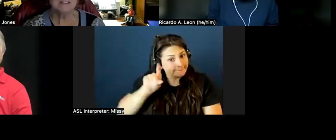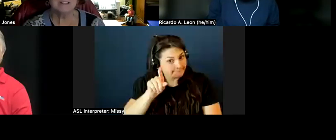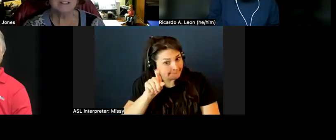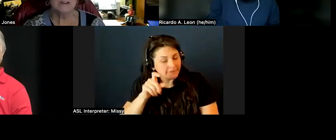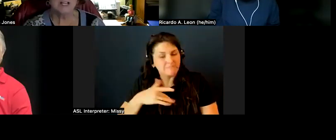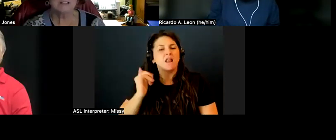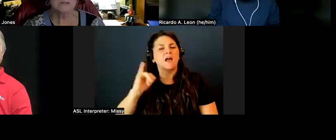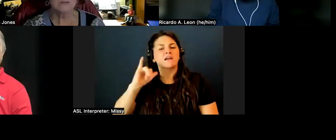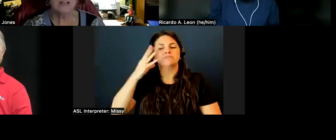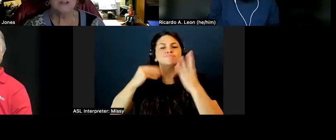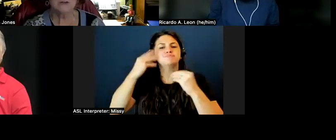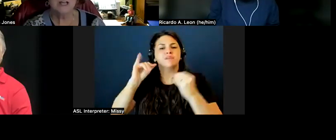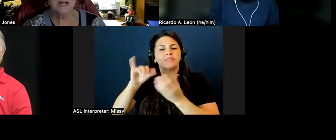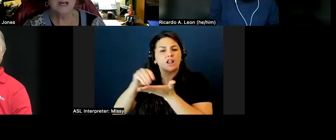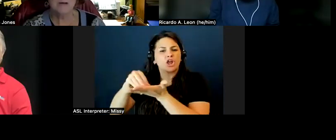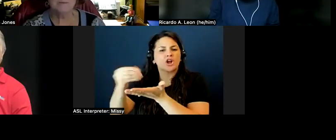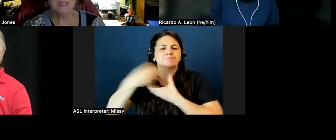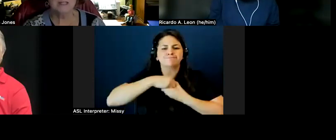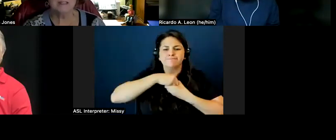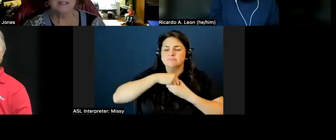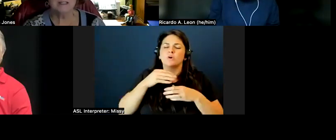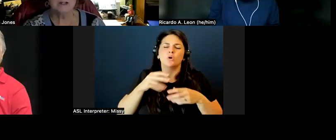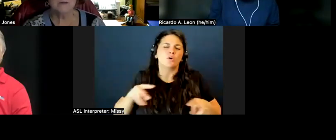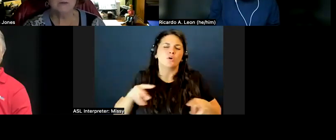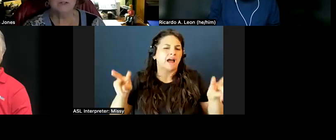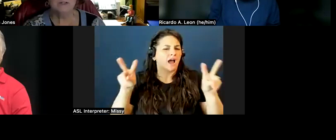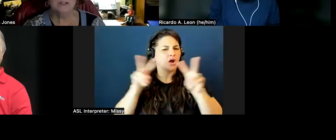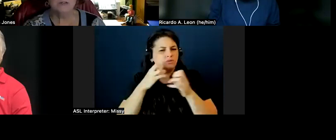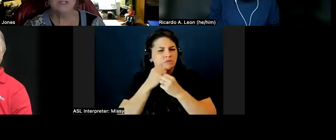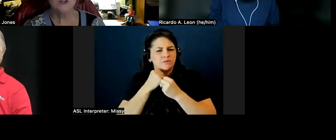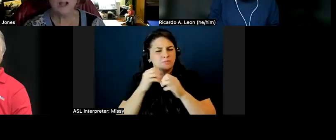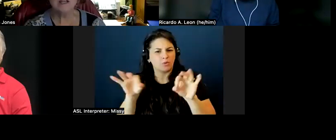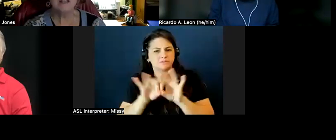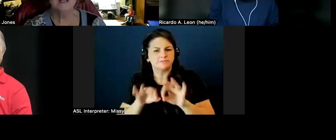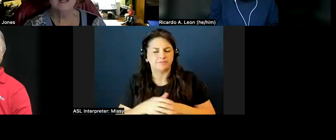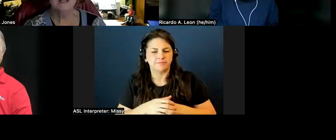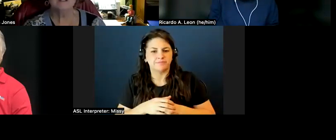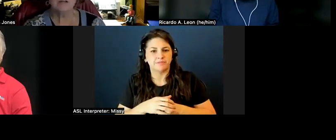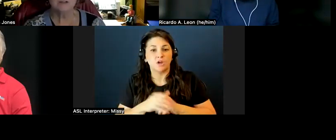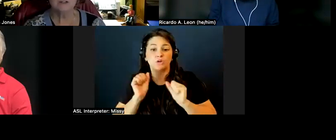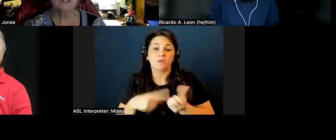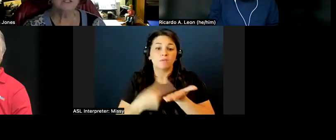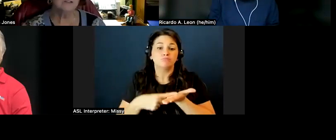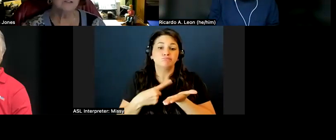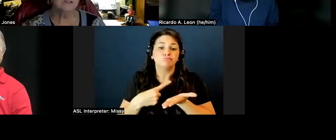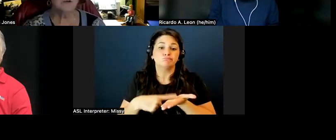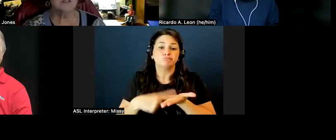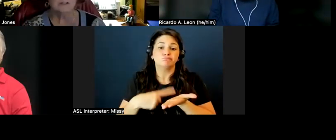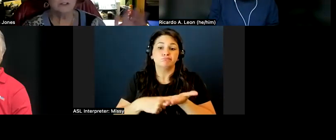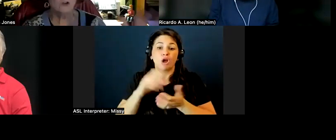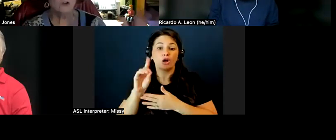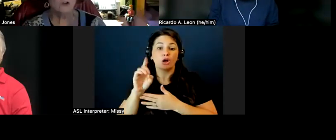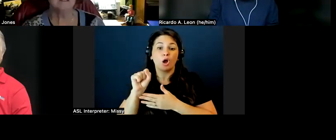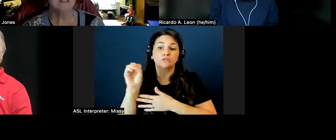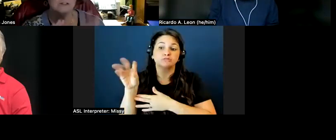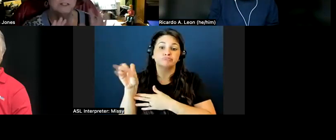is just, got so much value, and it, you can talk about the codes, you can use PowerPoint, you